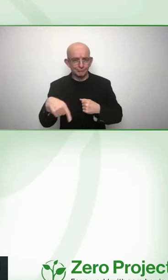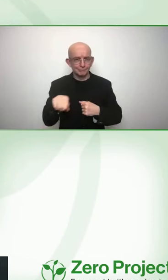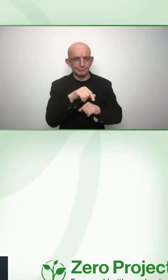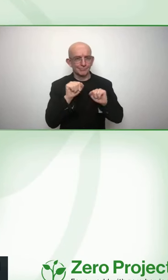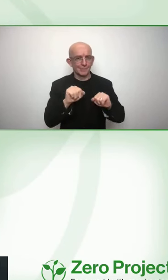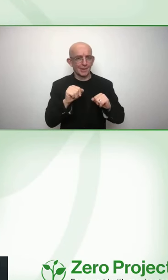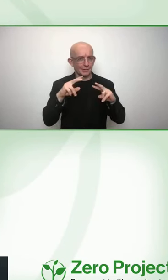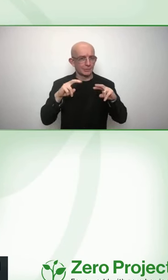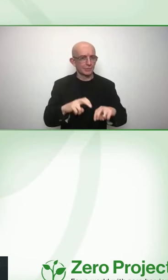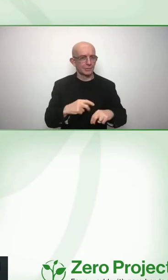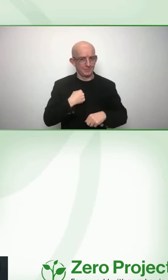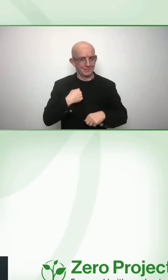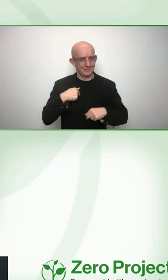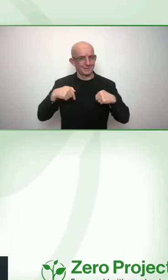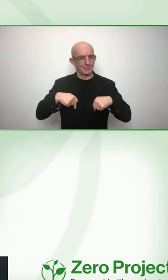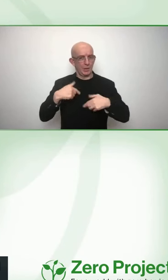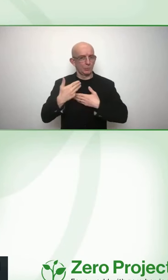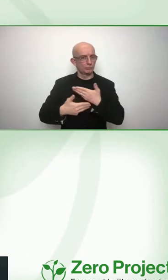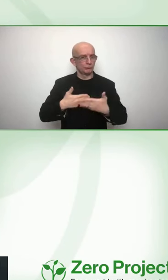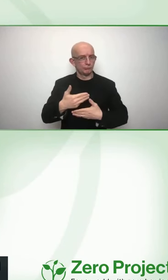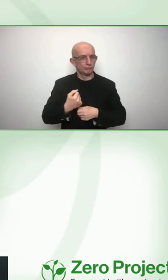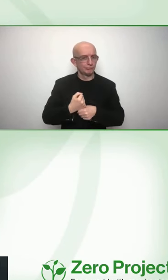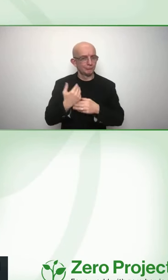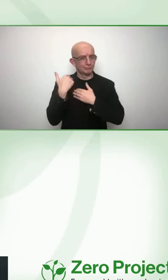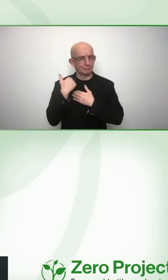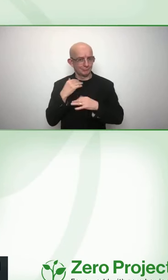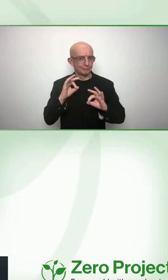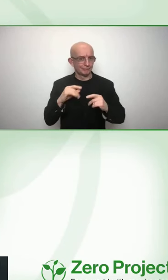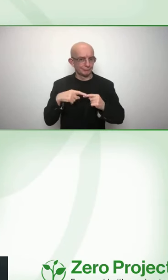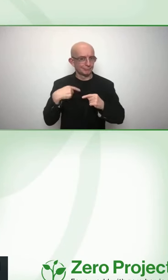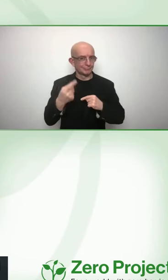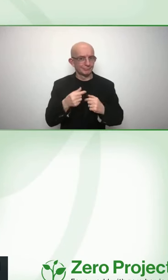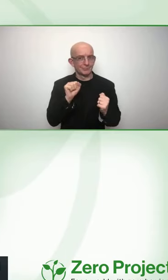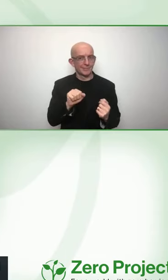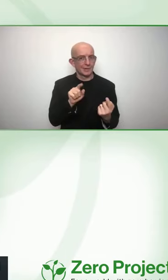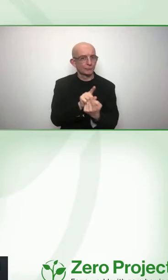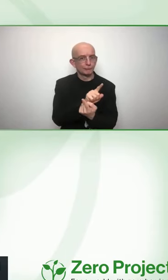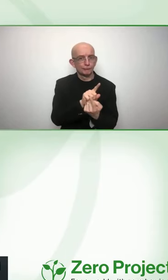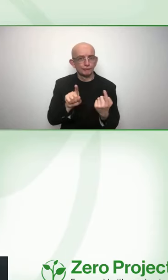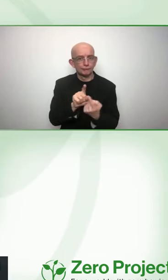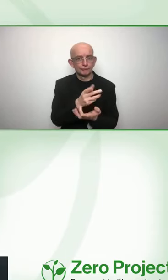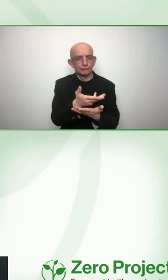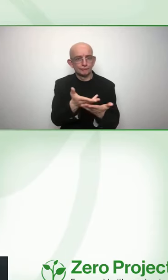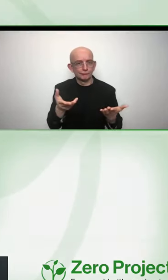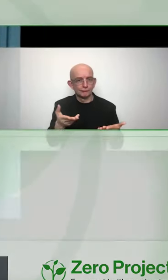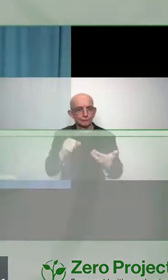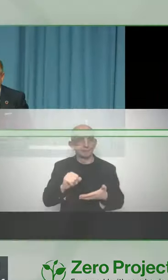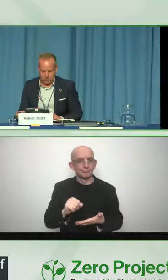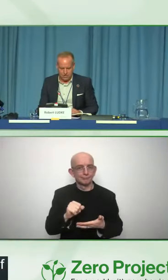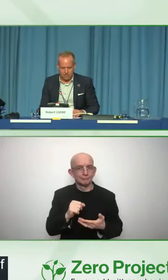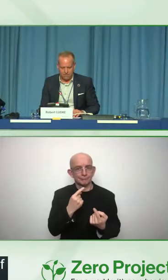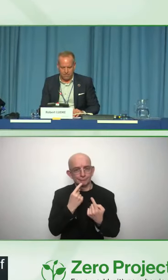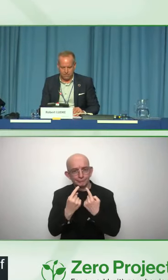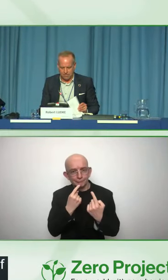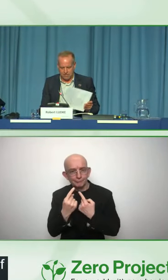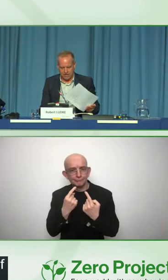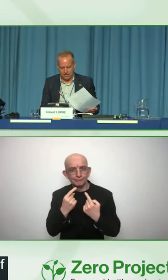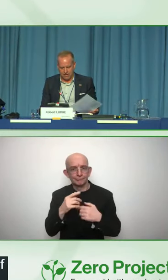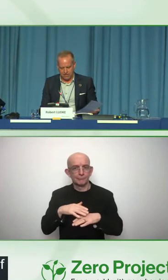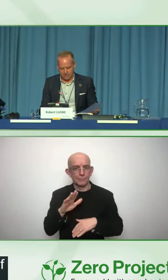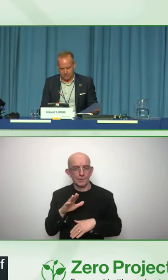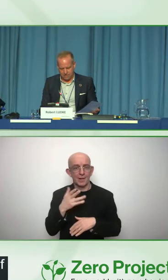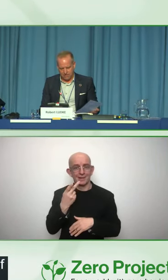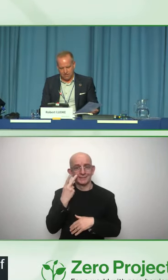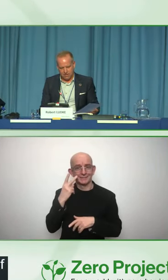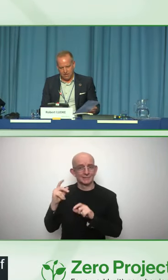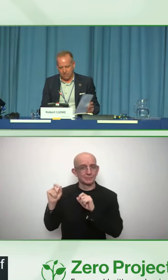So if I could, let me just give a brief overview of some of